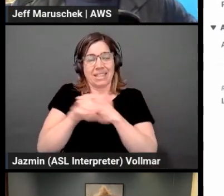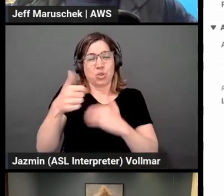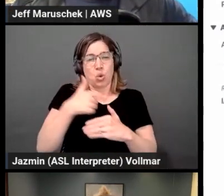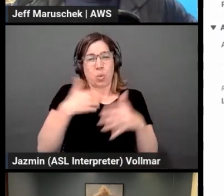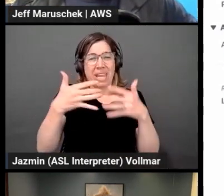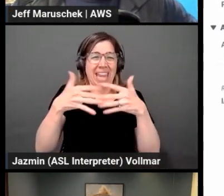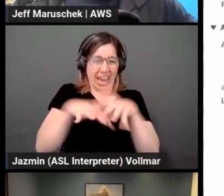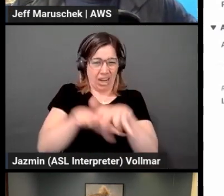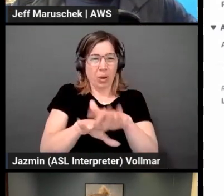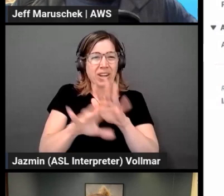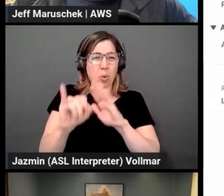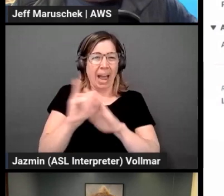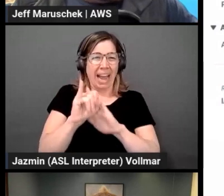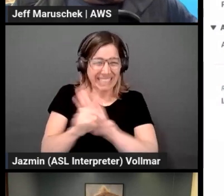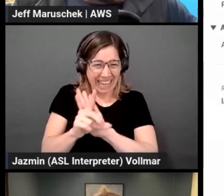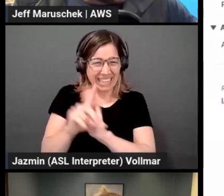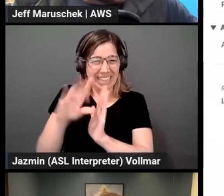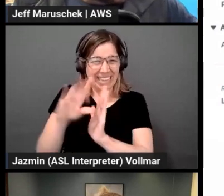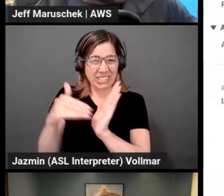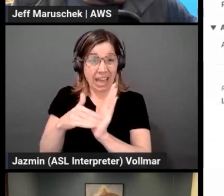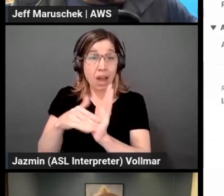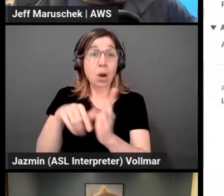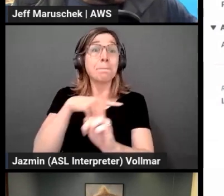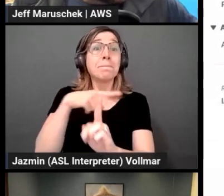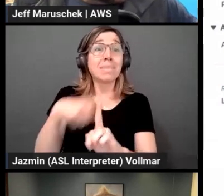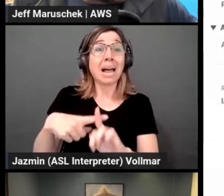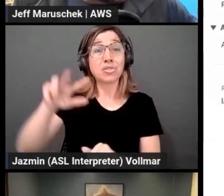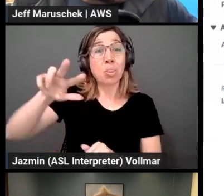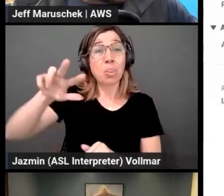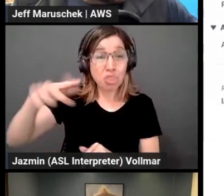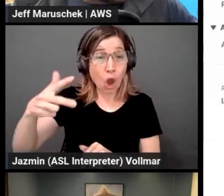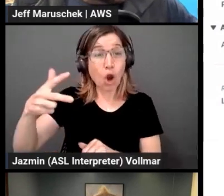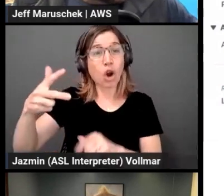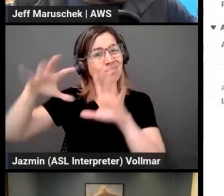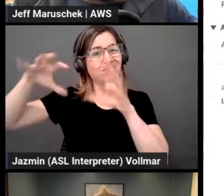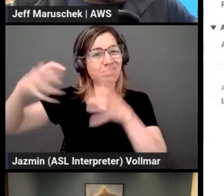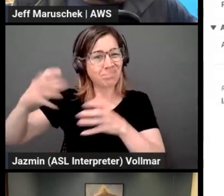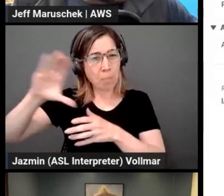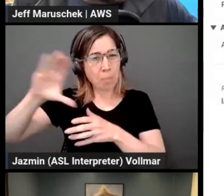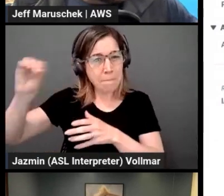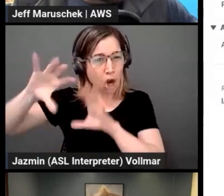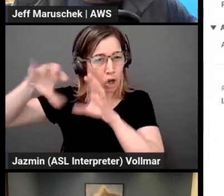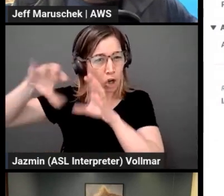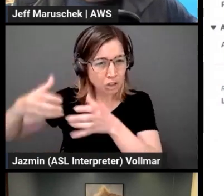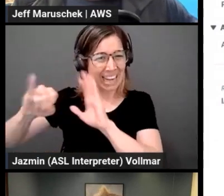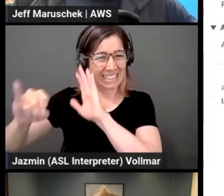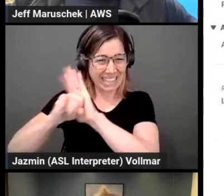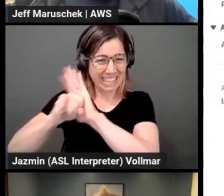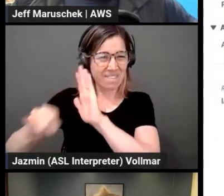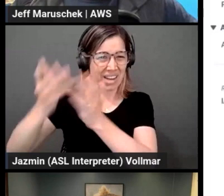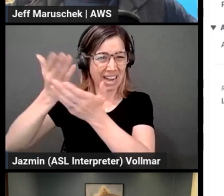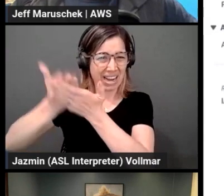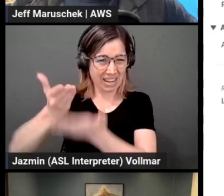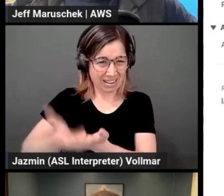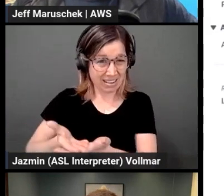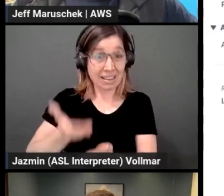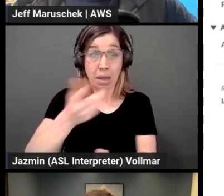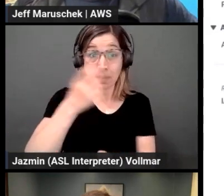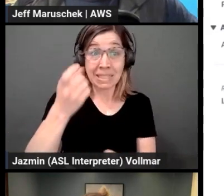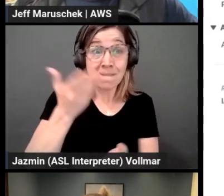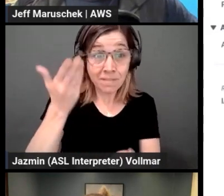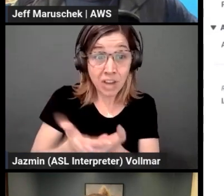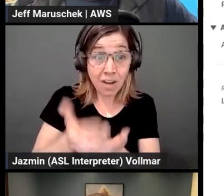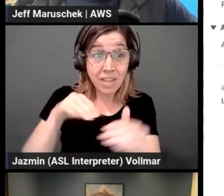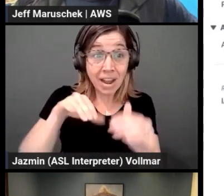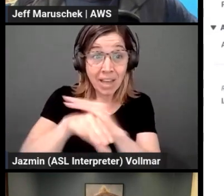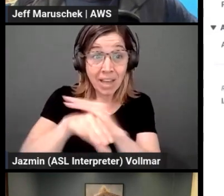also integrate into third-party identity providers. Because one of the things that we want to do with verified access is make sure that we're going where the